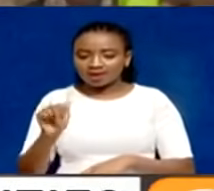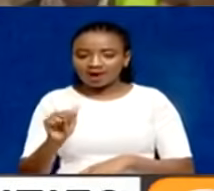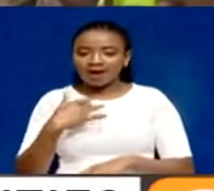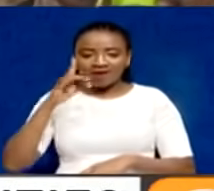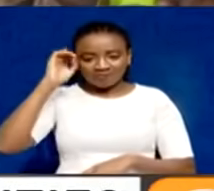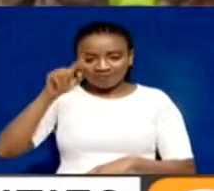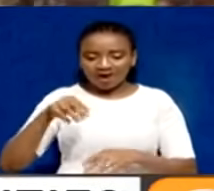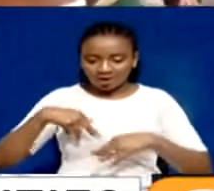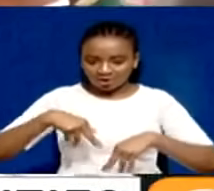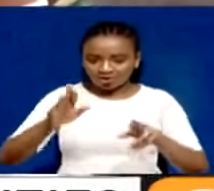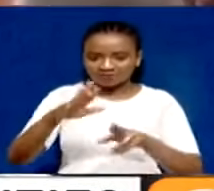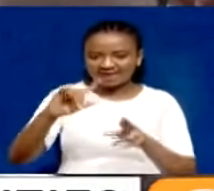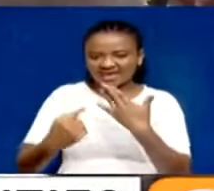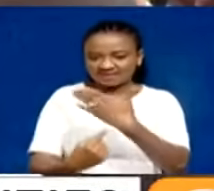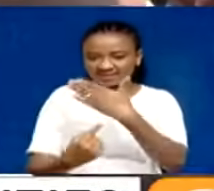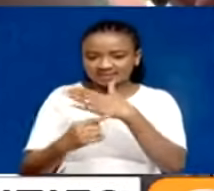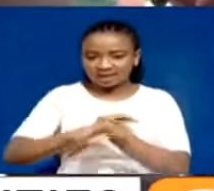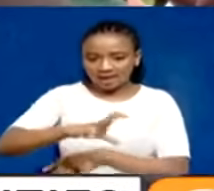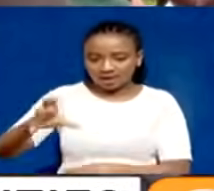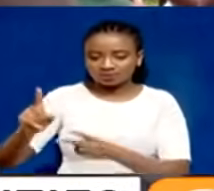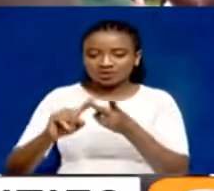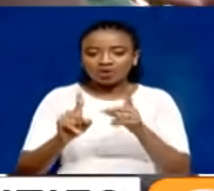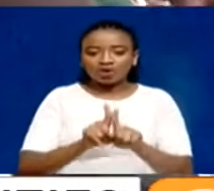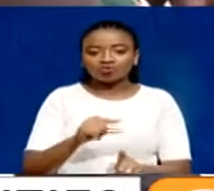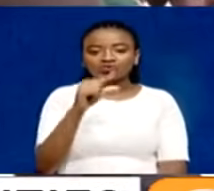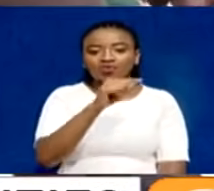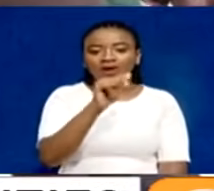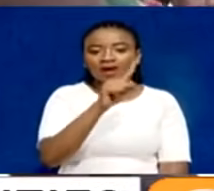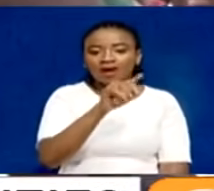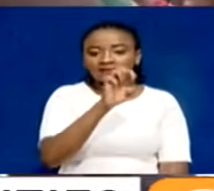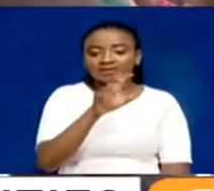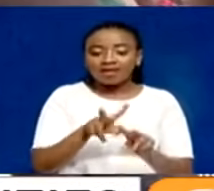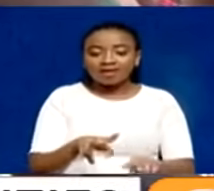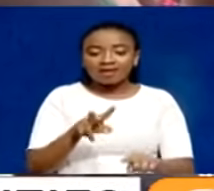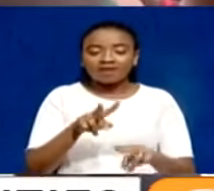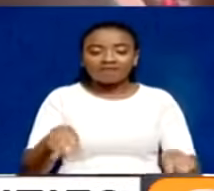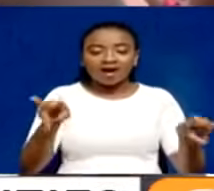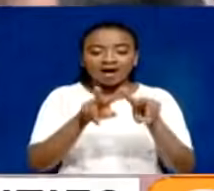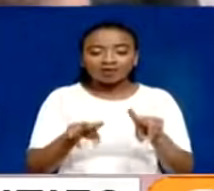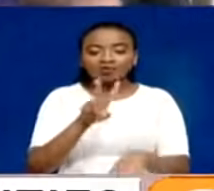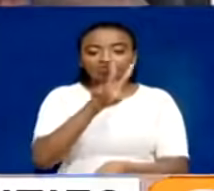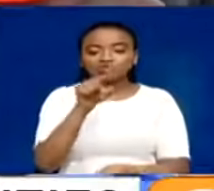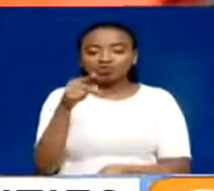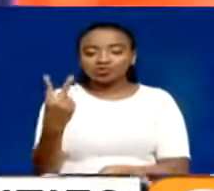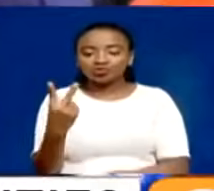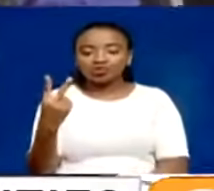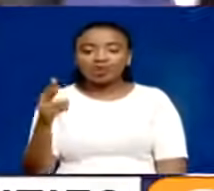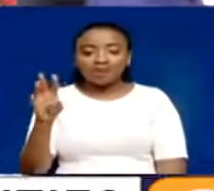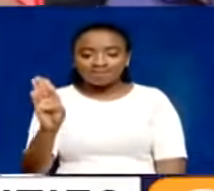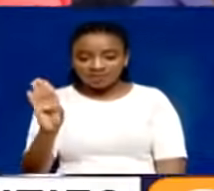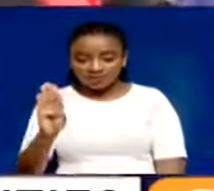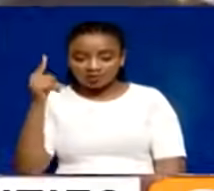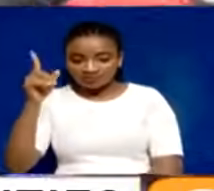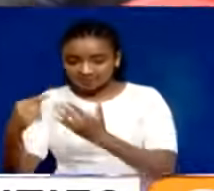new roads in Undanyi, Taita Taveta County and Gaza in Kilifi County at a cost of 2.2 billion and 2.1 billion shillings